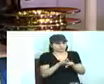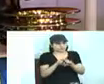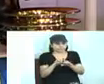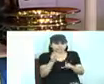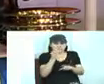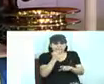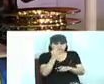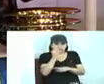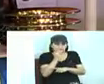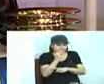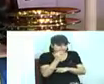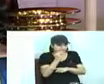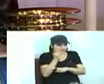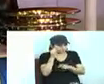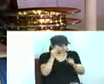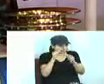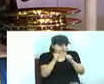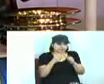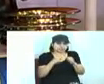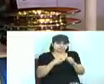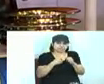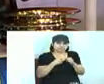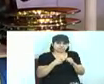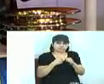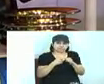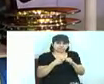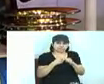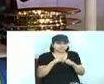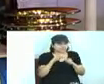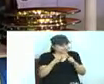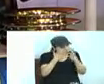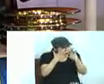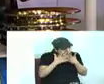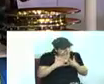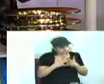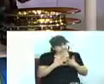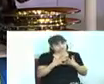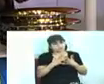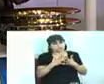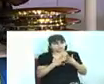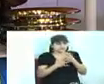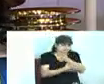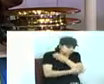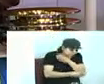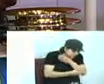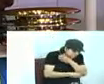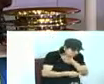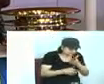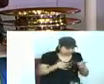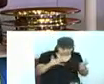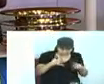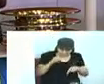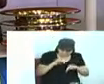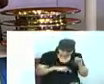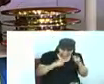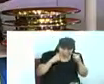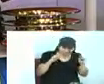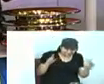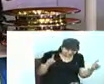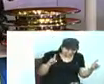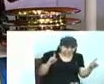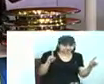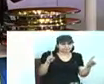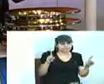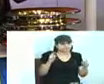it, remember me. When you're down, when you're out, when you feel that you cannot make it, when